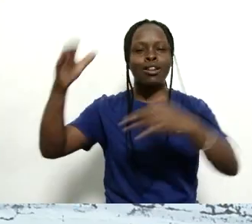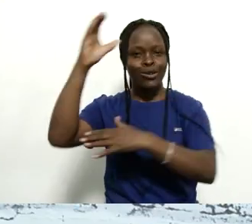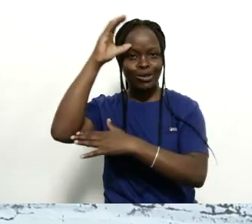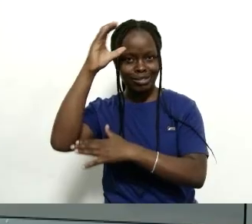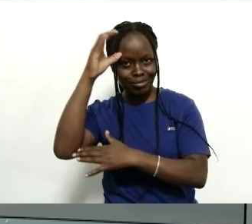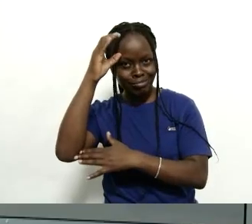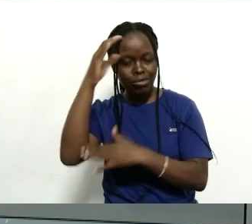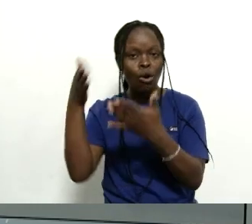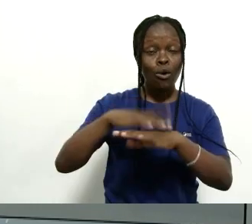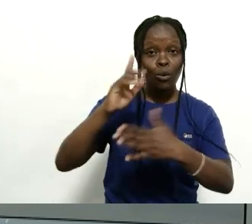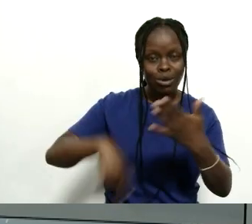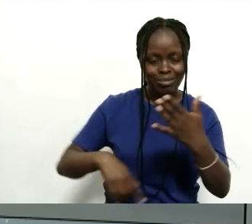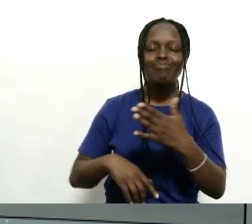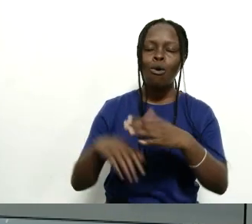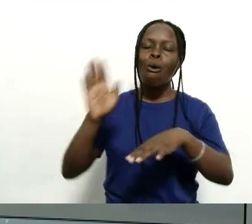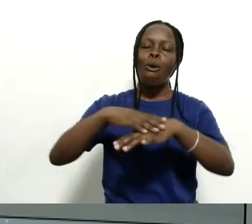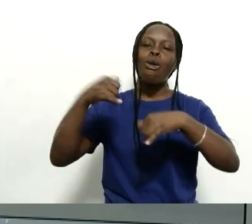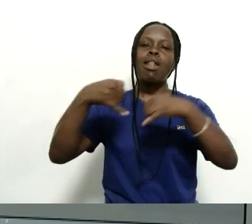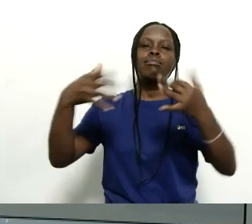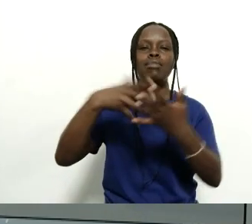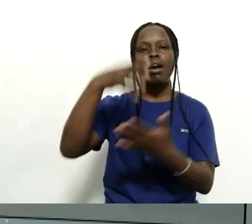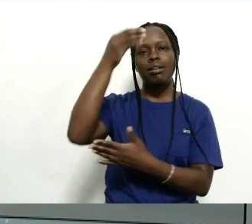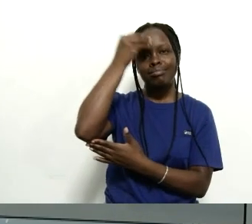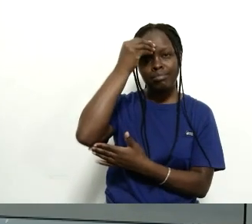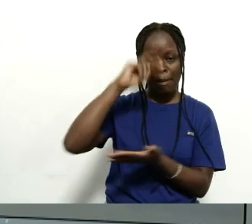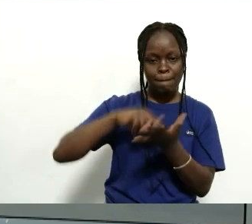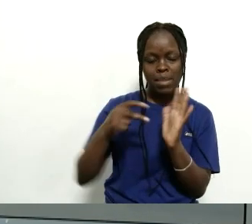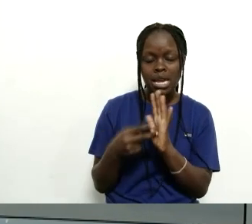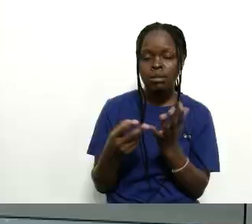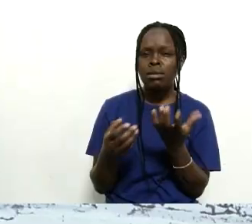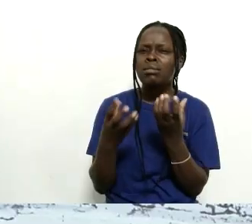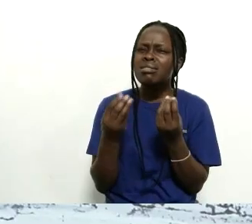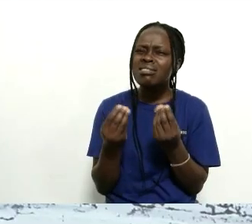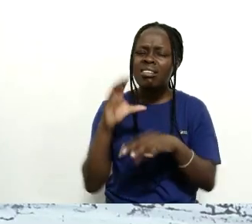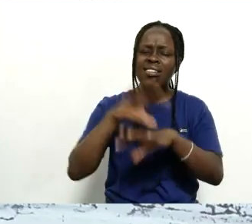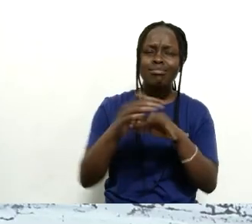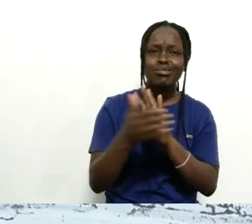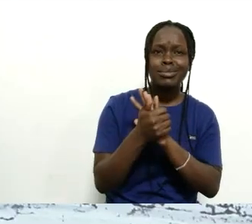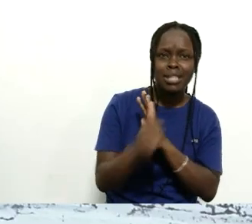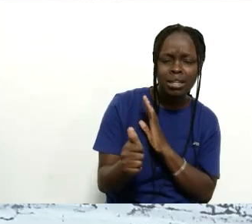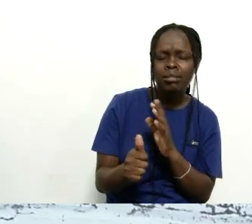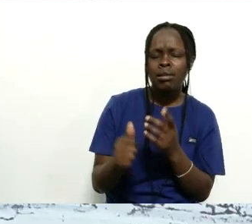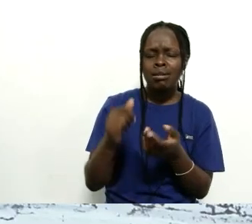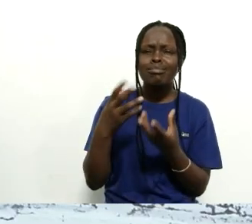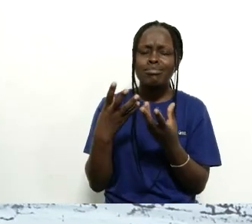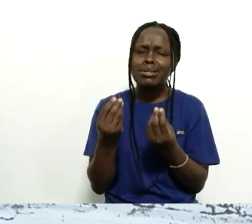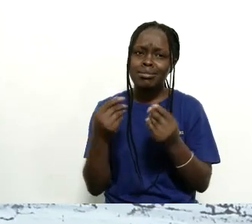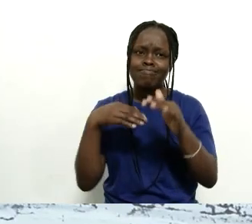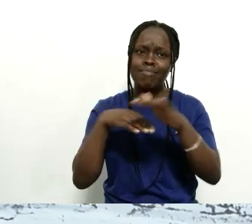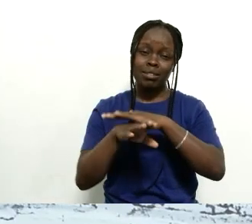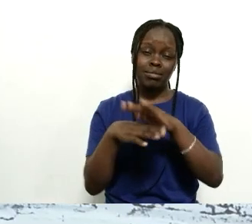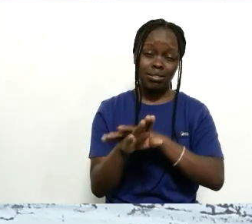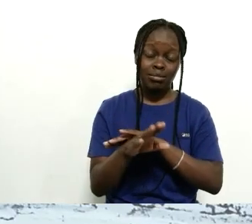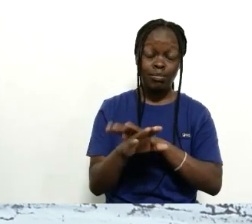able to download BookSmart. And the other thing is we also operate offline. So you're able to download a certain number of books and you're able to read from the